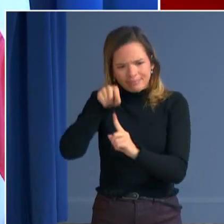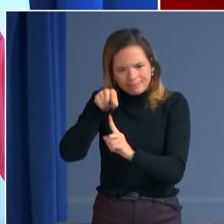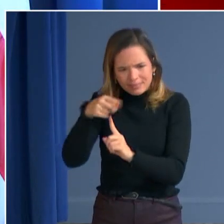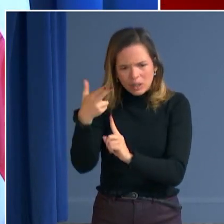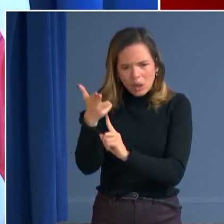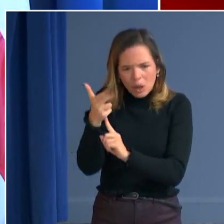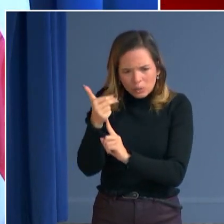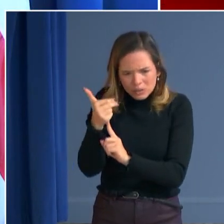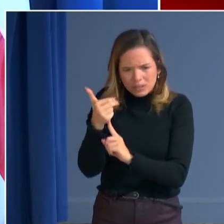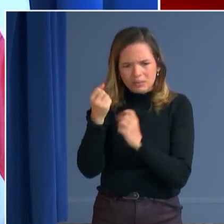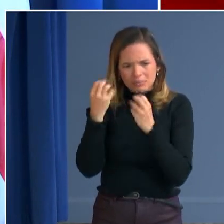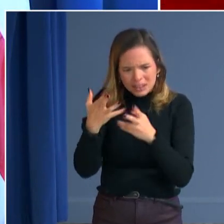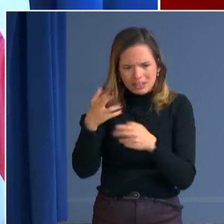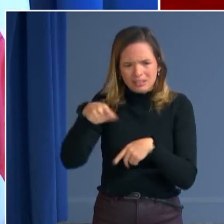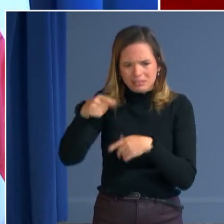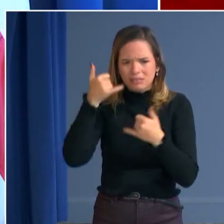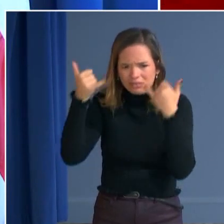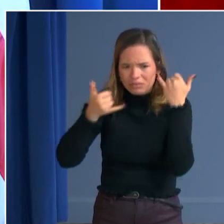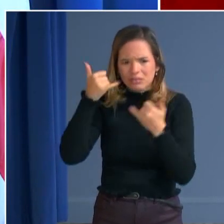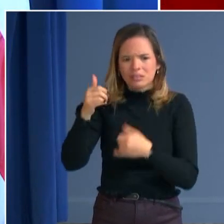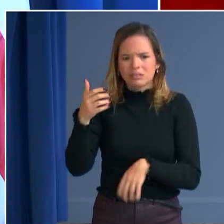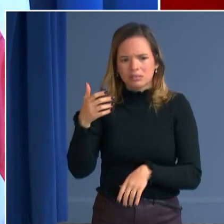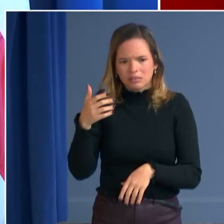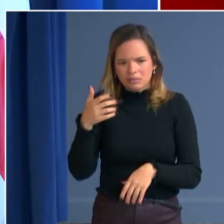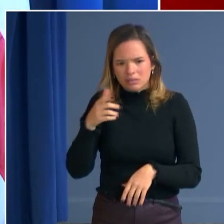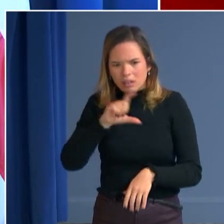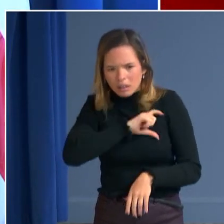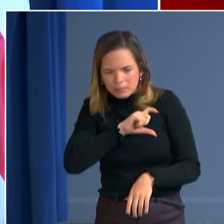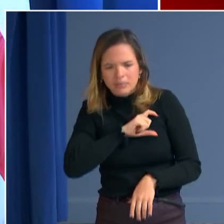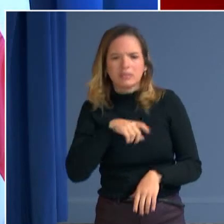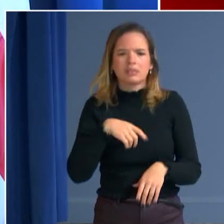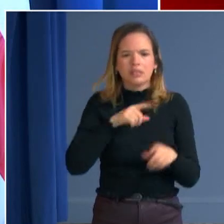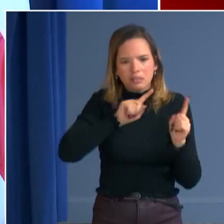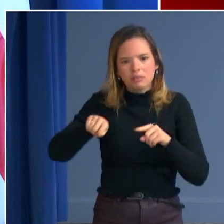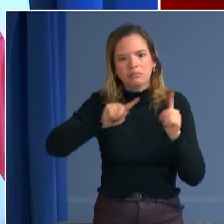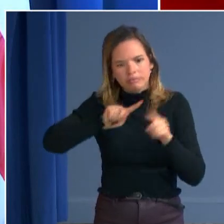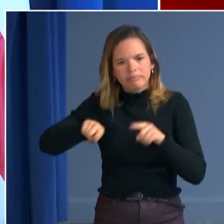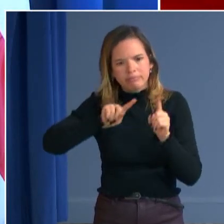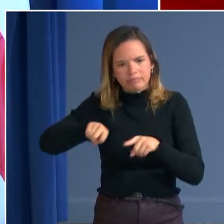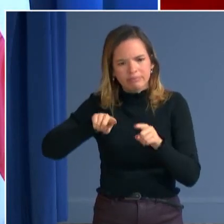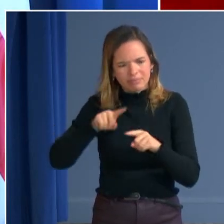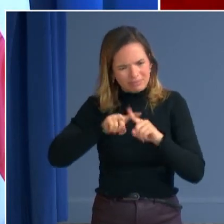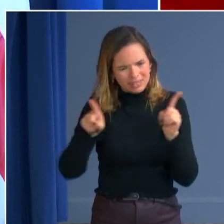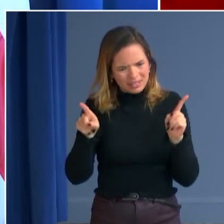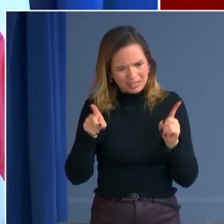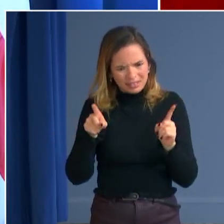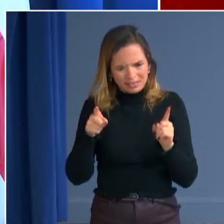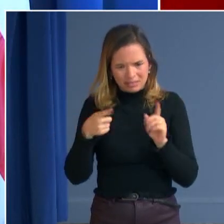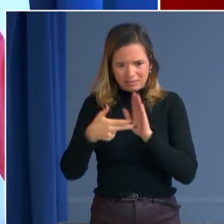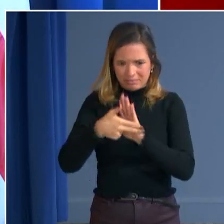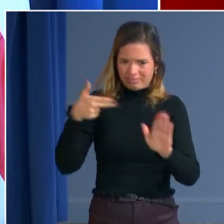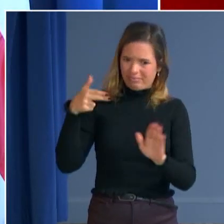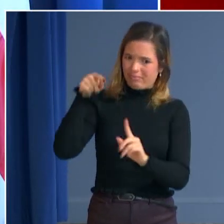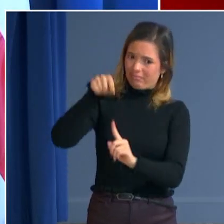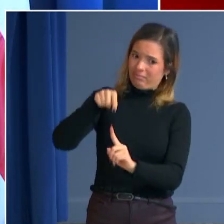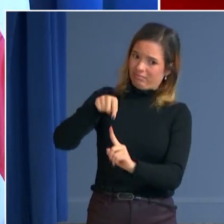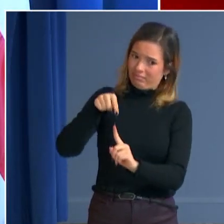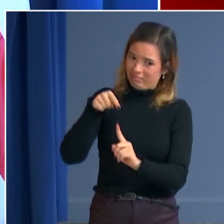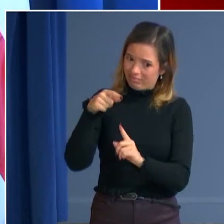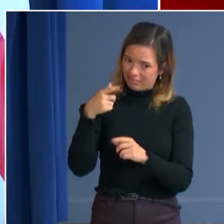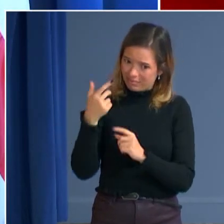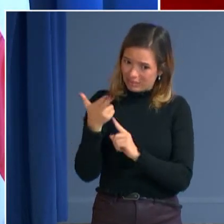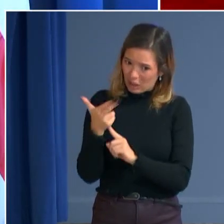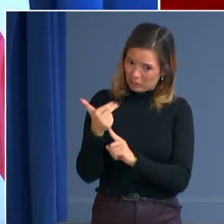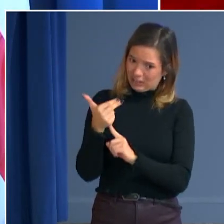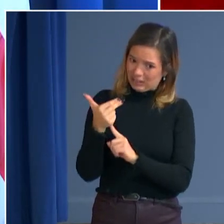determined, officially determined, whatever that means, to be a nuisance property. We've had 73 calls there for different things, you